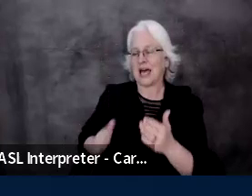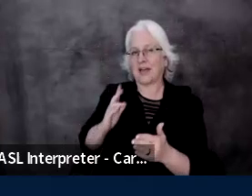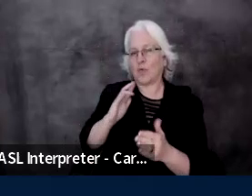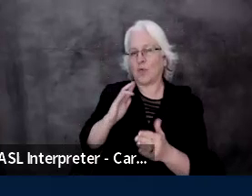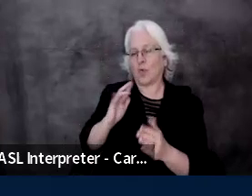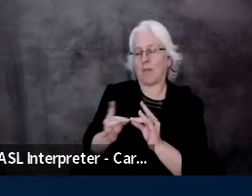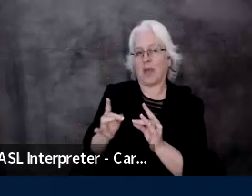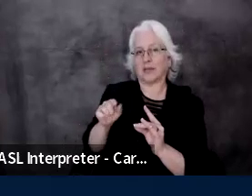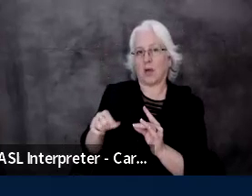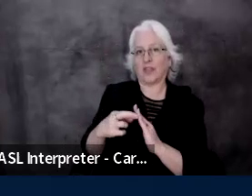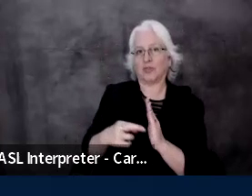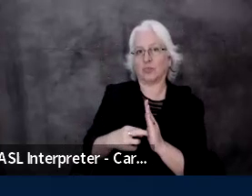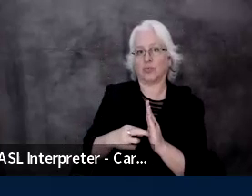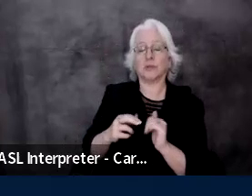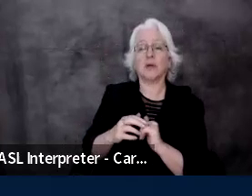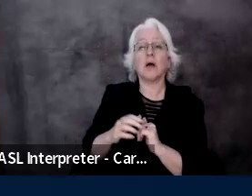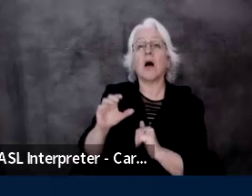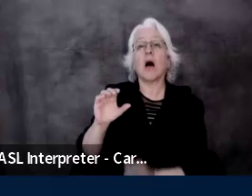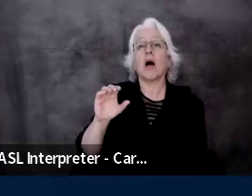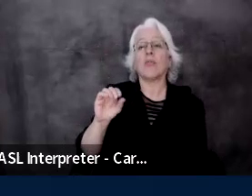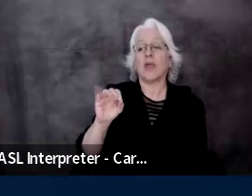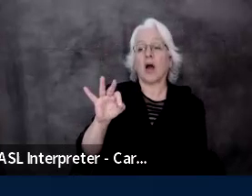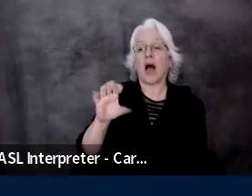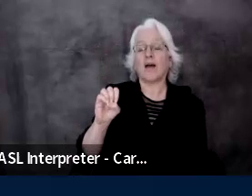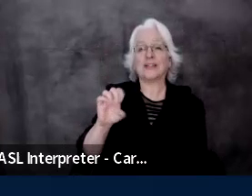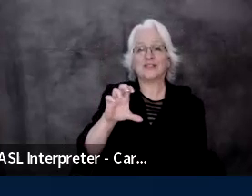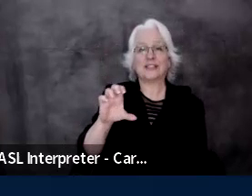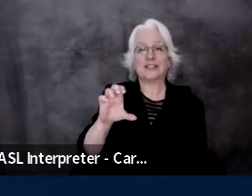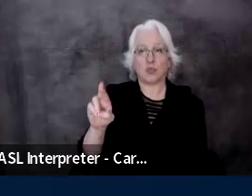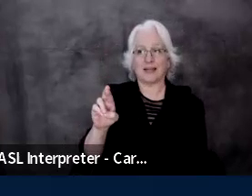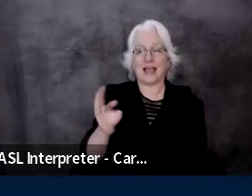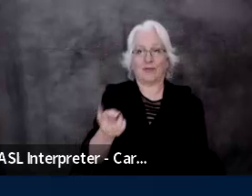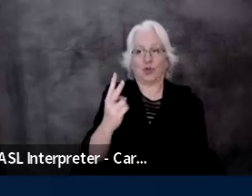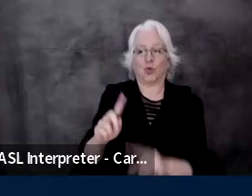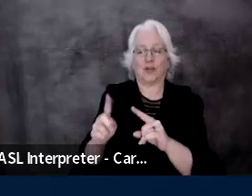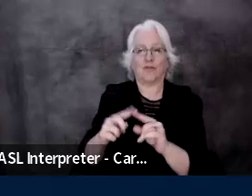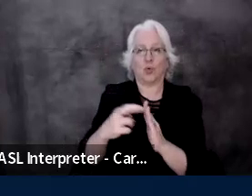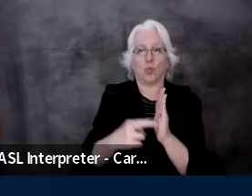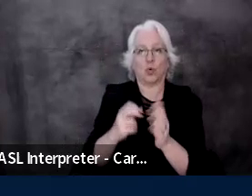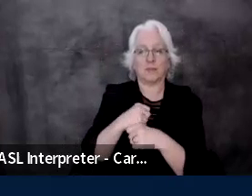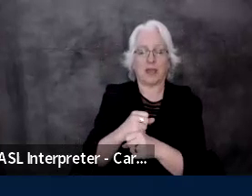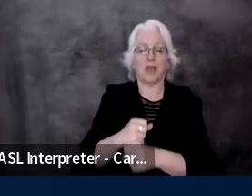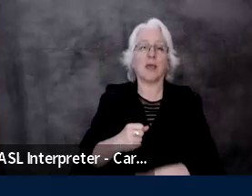So the Office for Civil Rights has put out 2 different rulemakings on